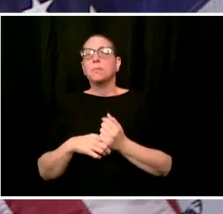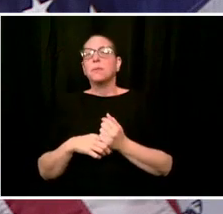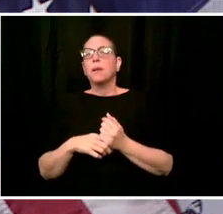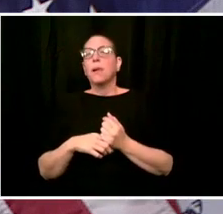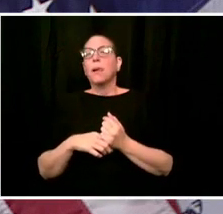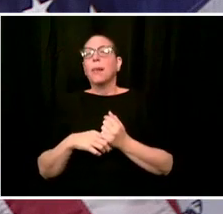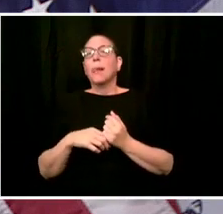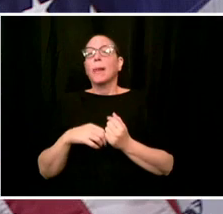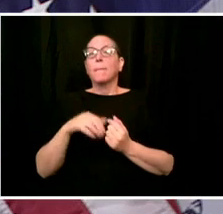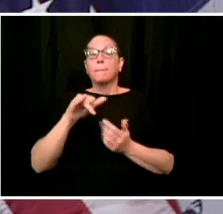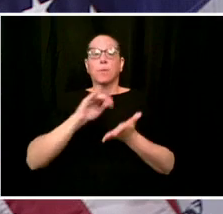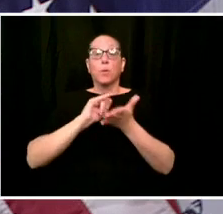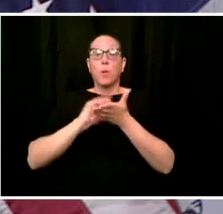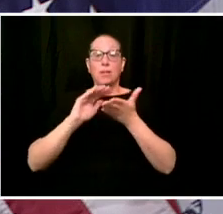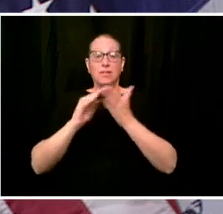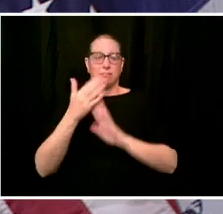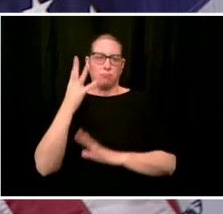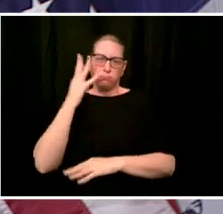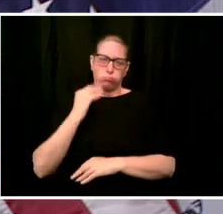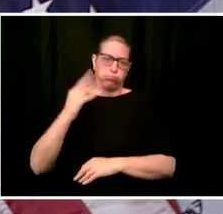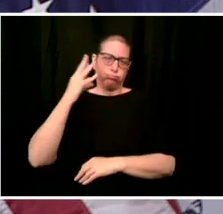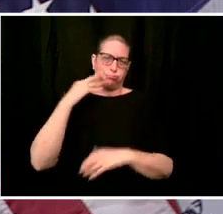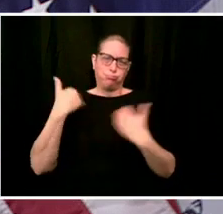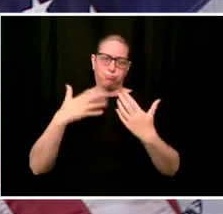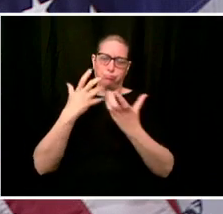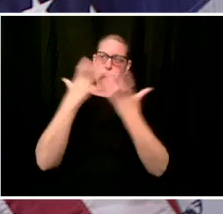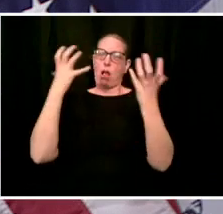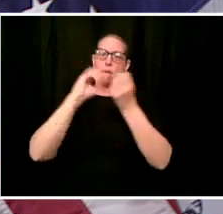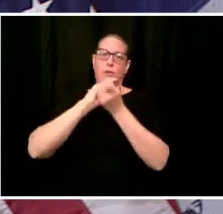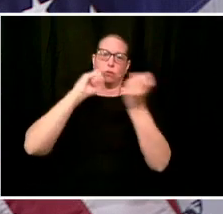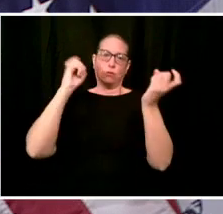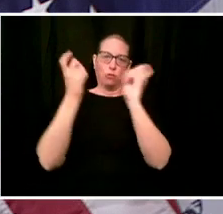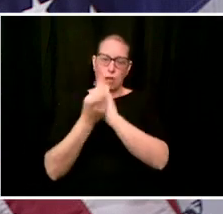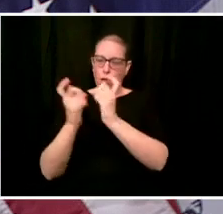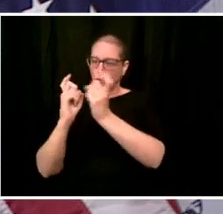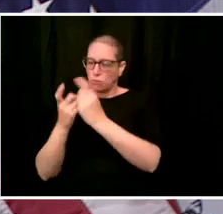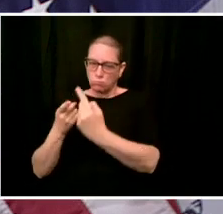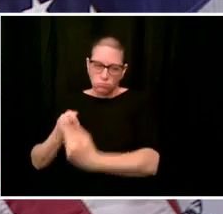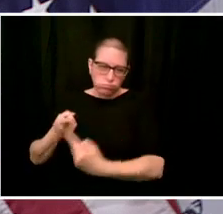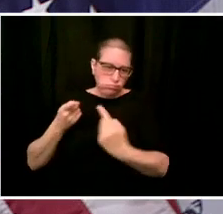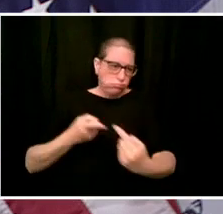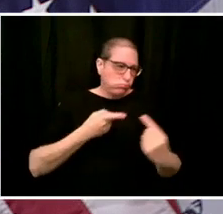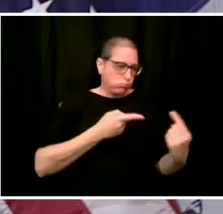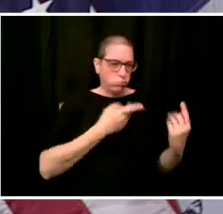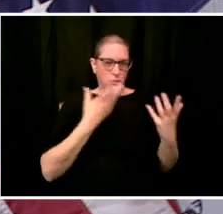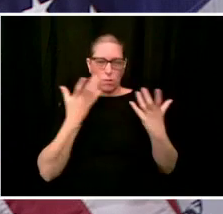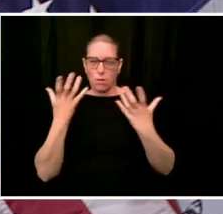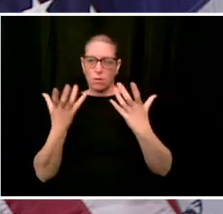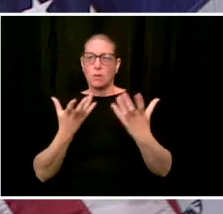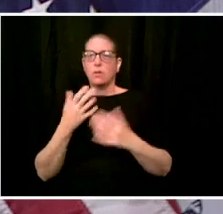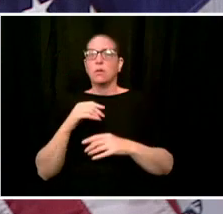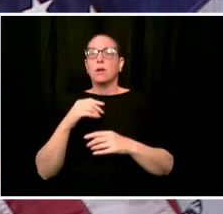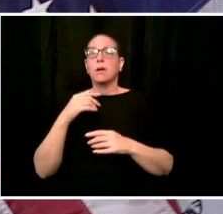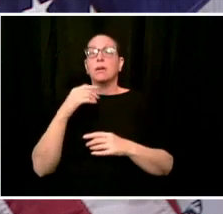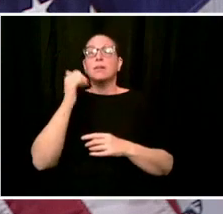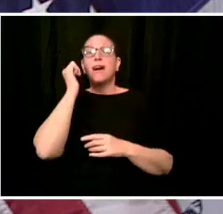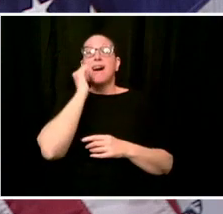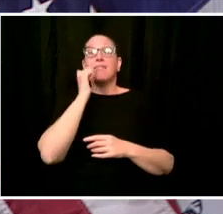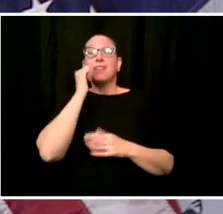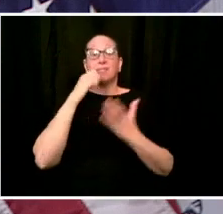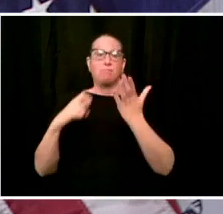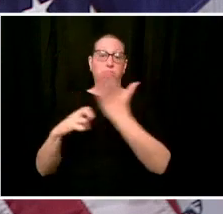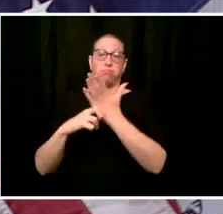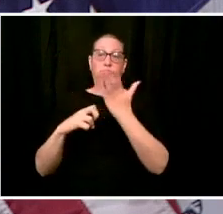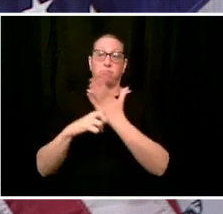And on average, the NYPD was giving fewer than 10 summonses per day across the entire city. So I